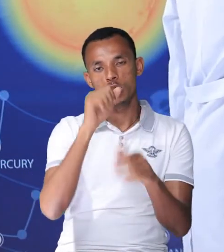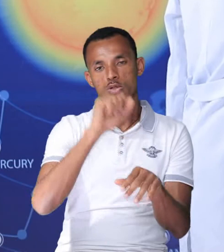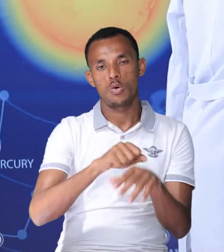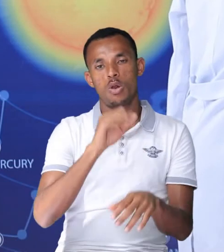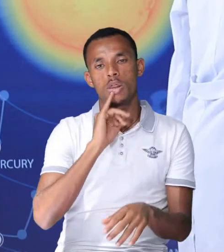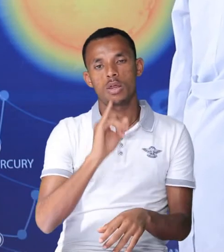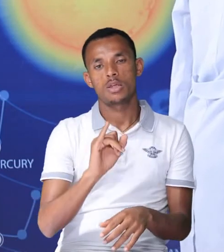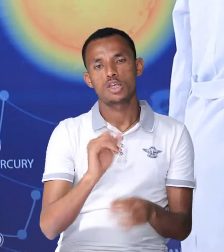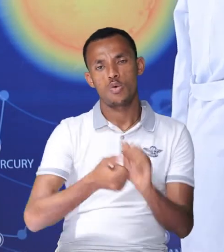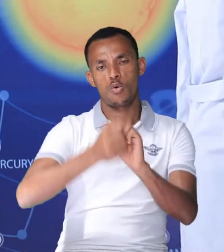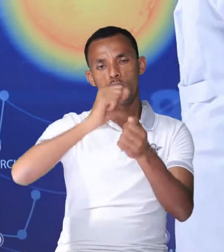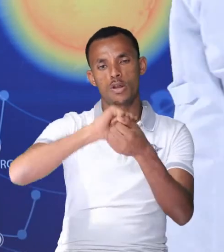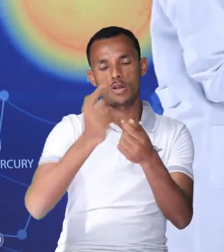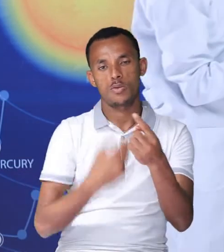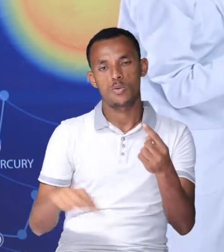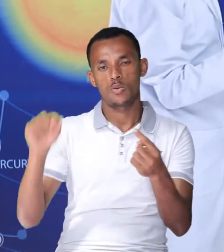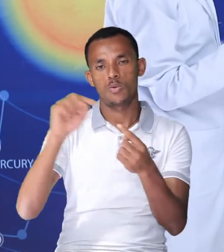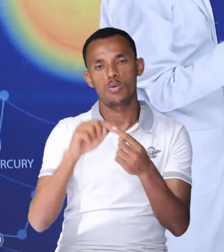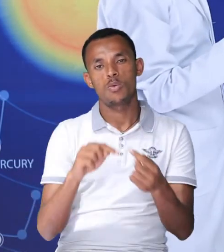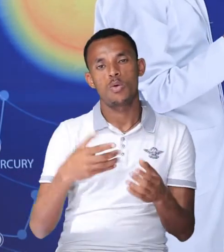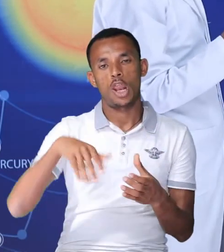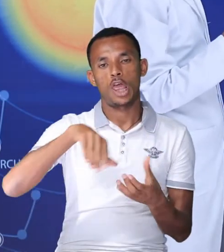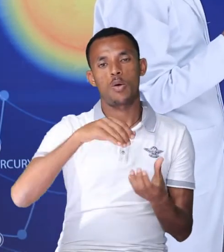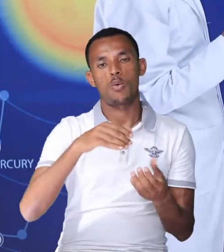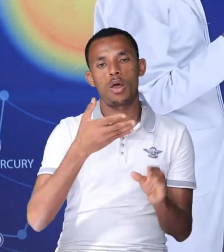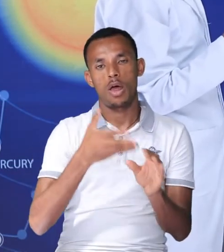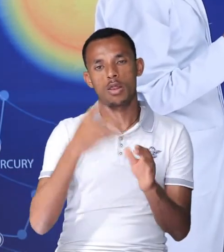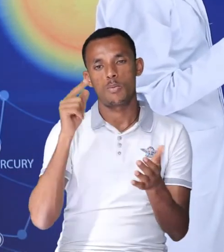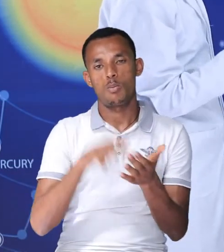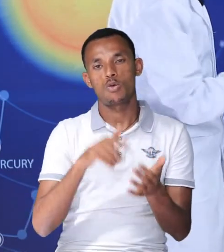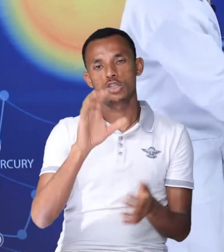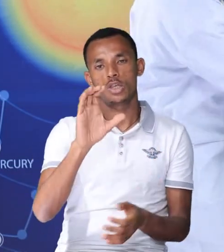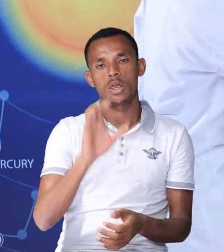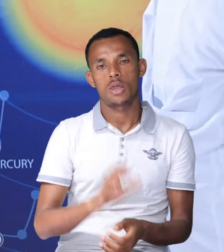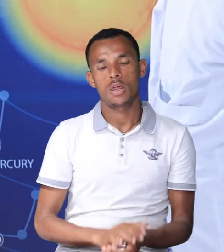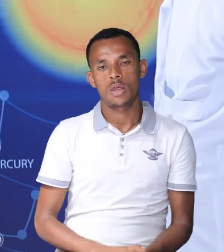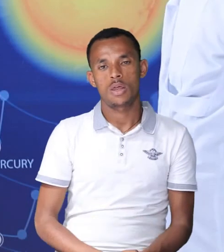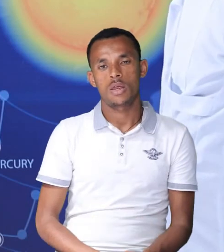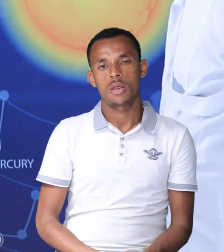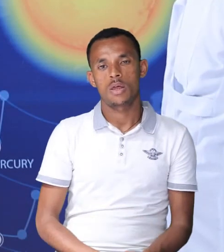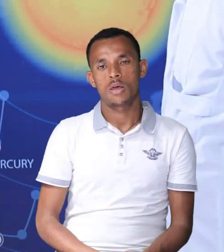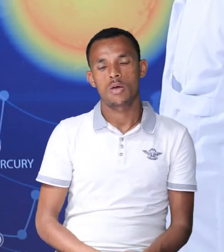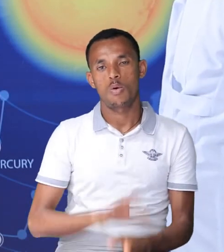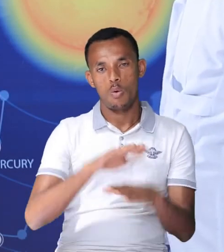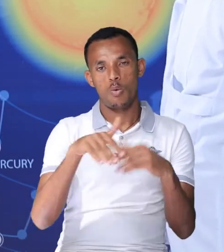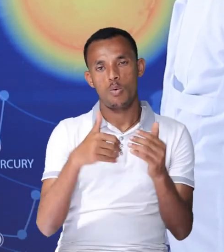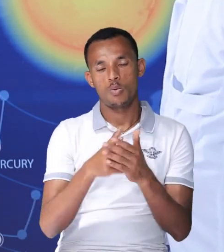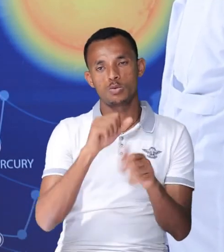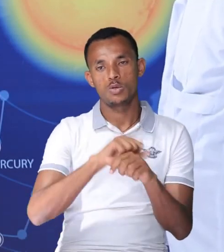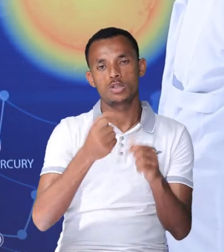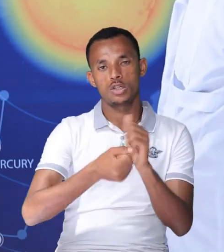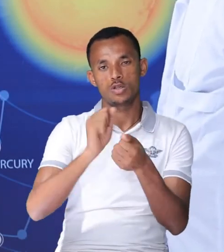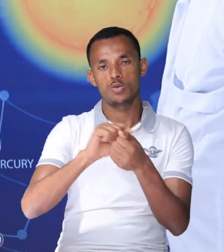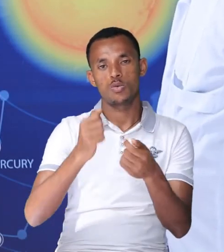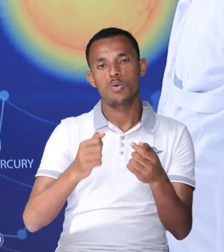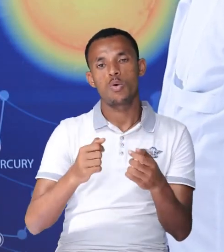is converted to liquid at point C. At point C, all solid changes to